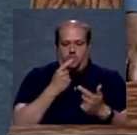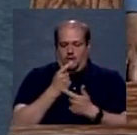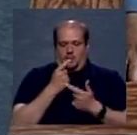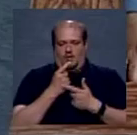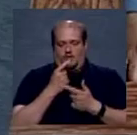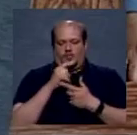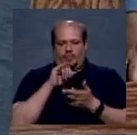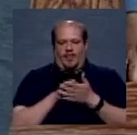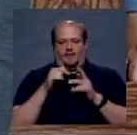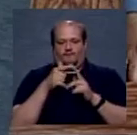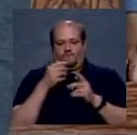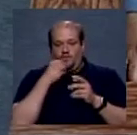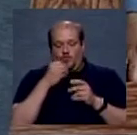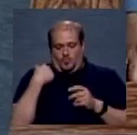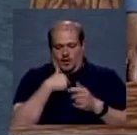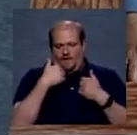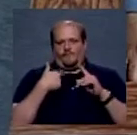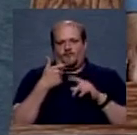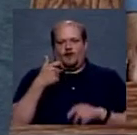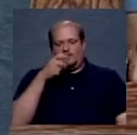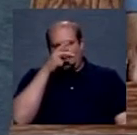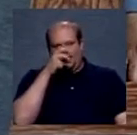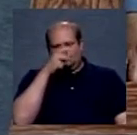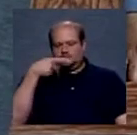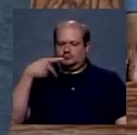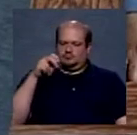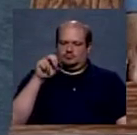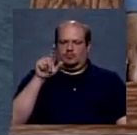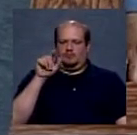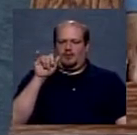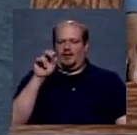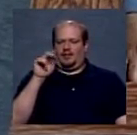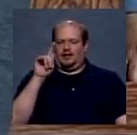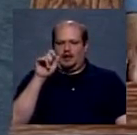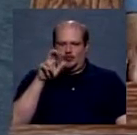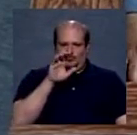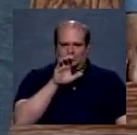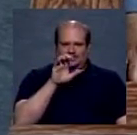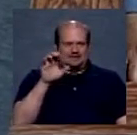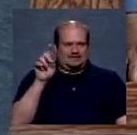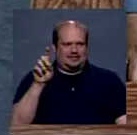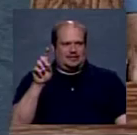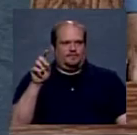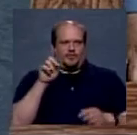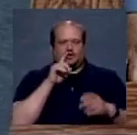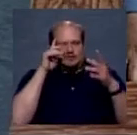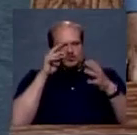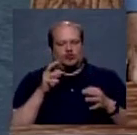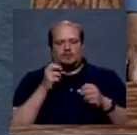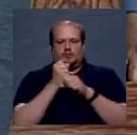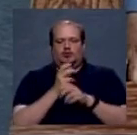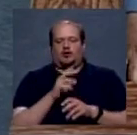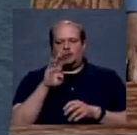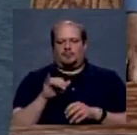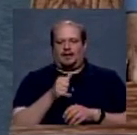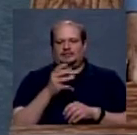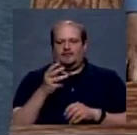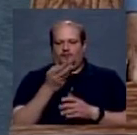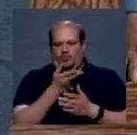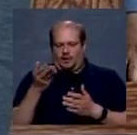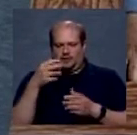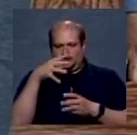courtesy of insect pollinators. CCD, or colony collapse disorder, has been determined to be caused by a number of factors,